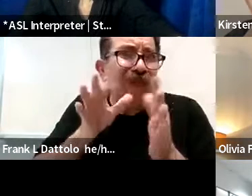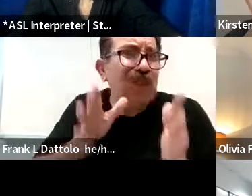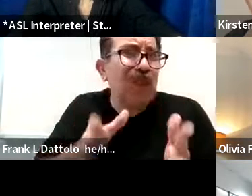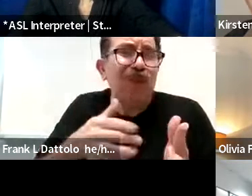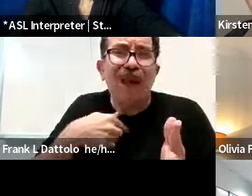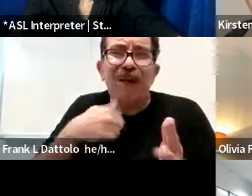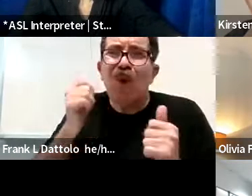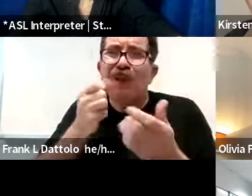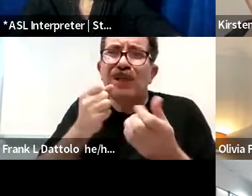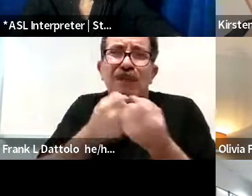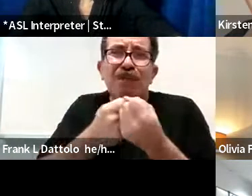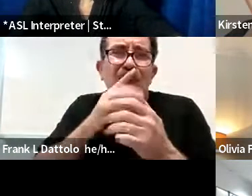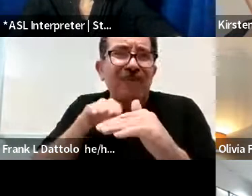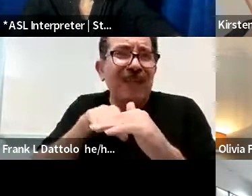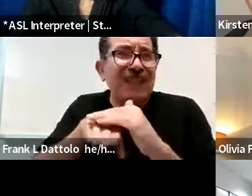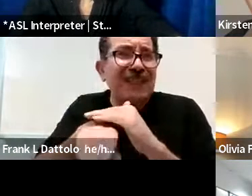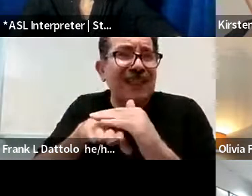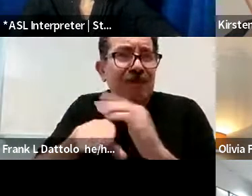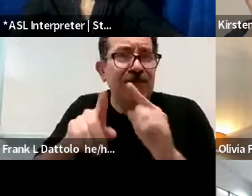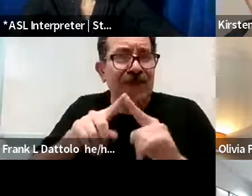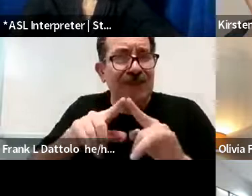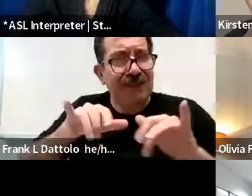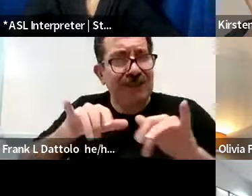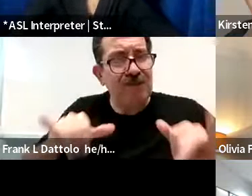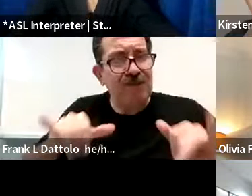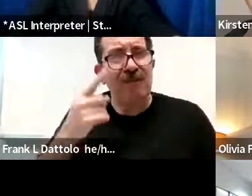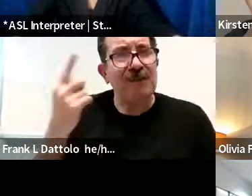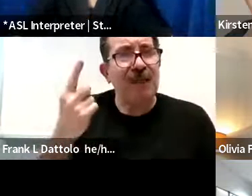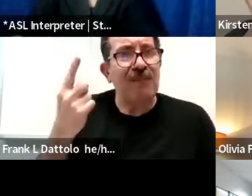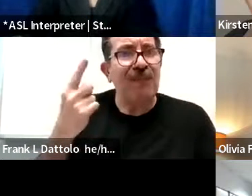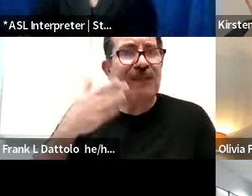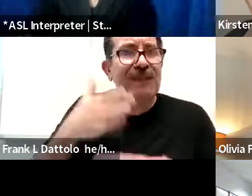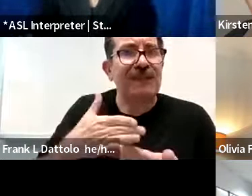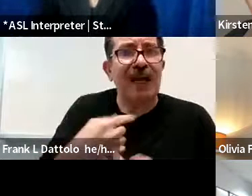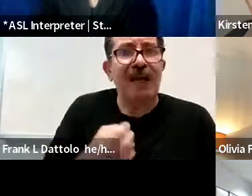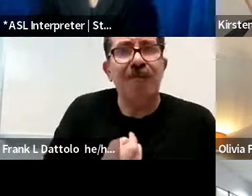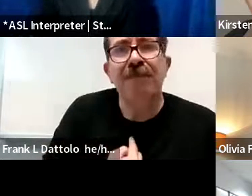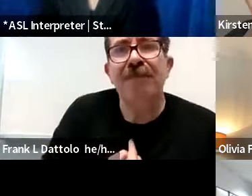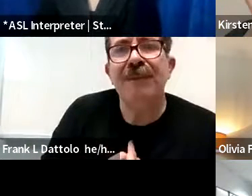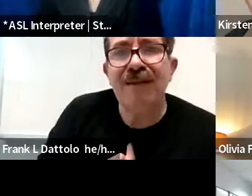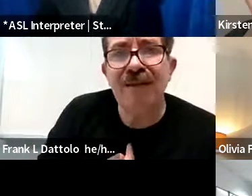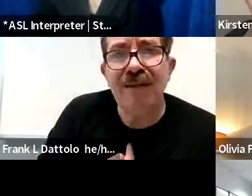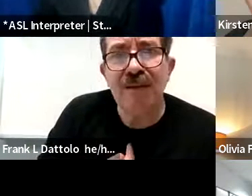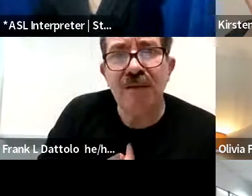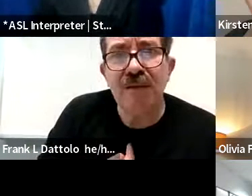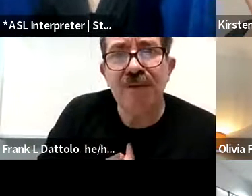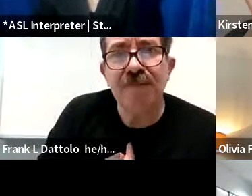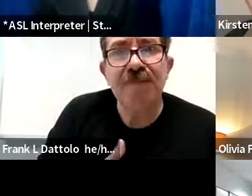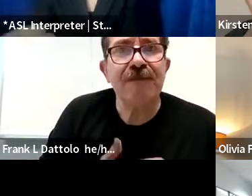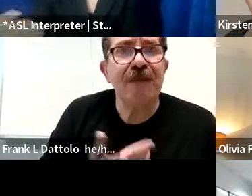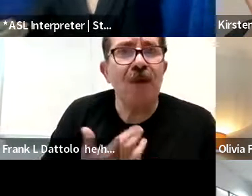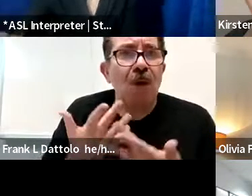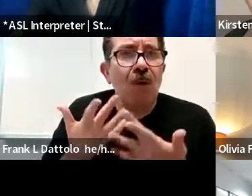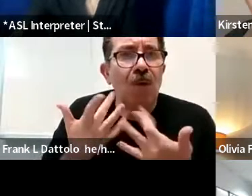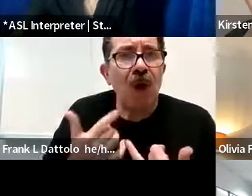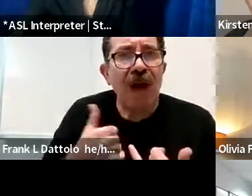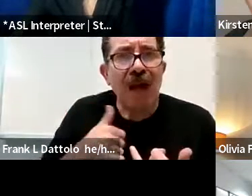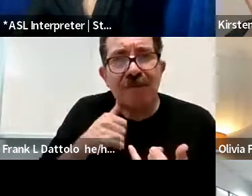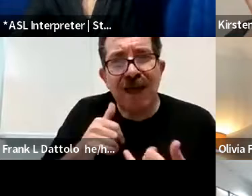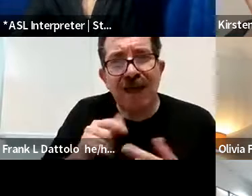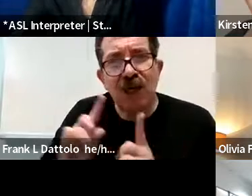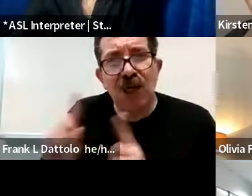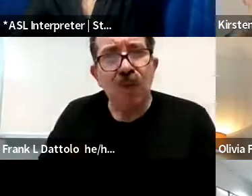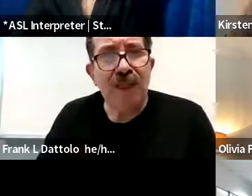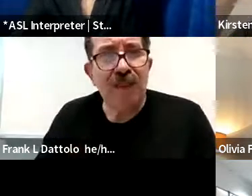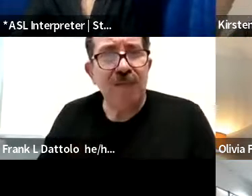to support the arts as much as possible. And I support having interpreted theater. I support having access. But at the same time, it's